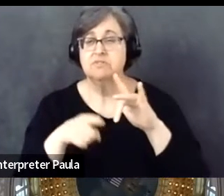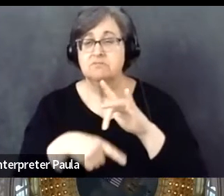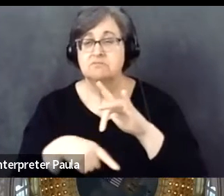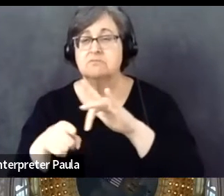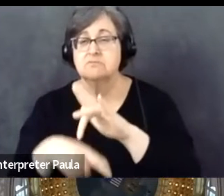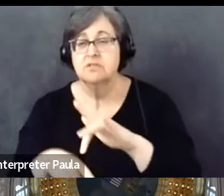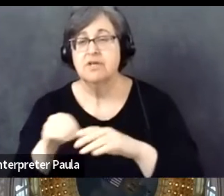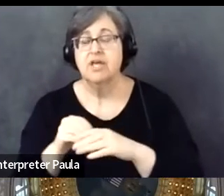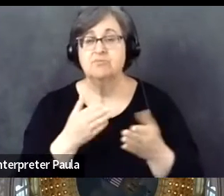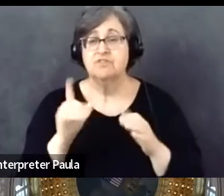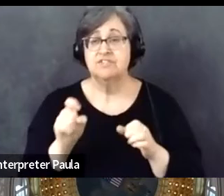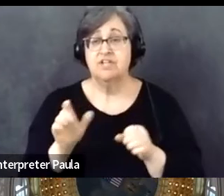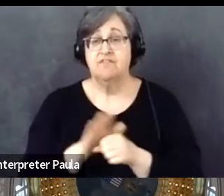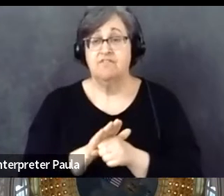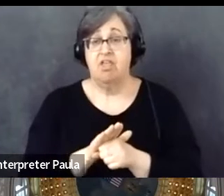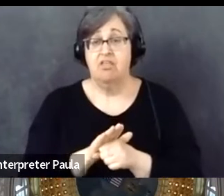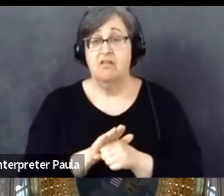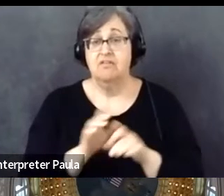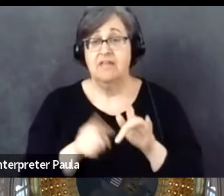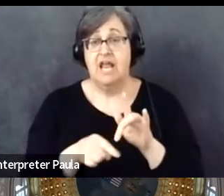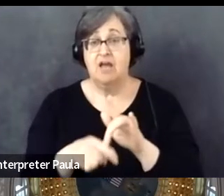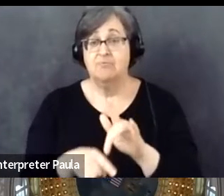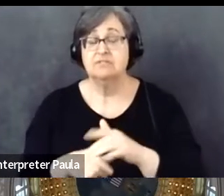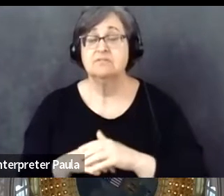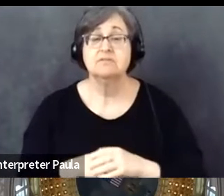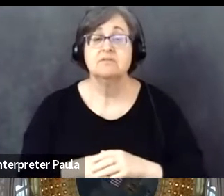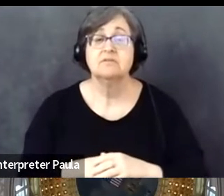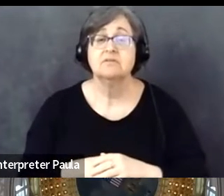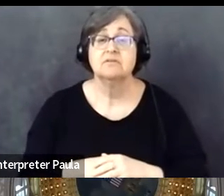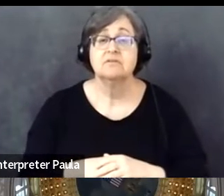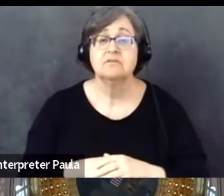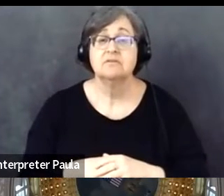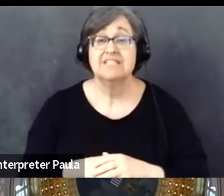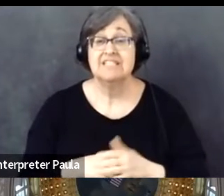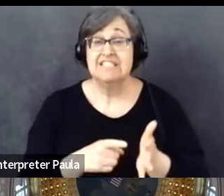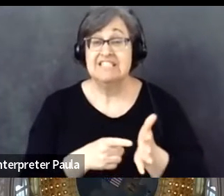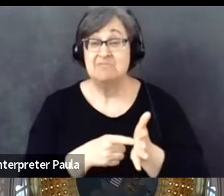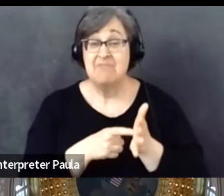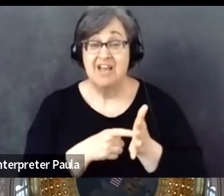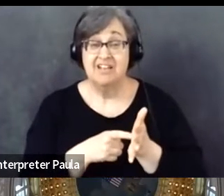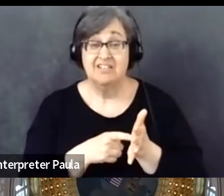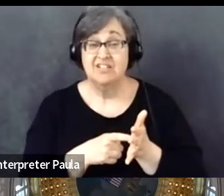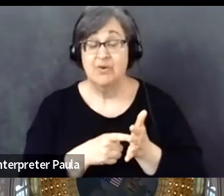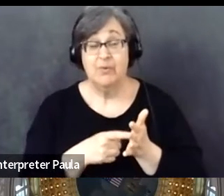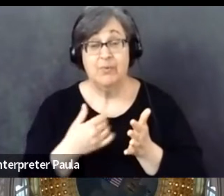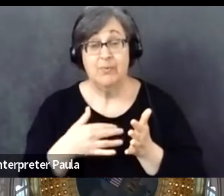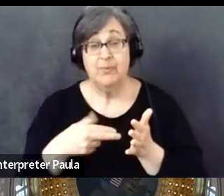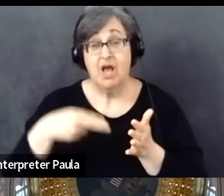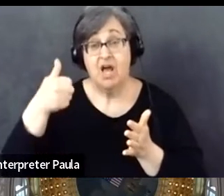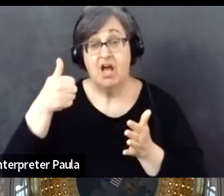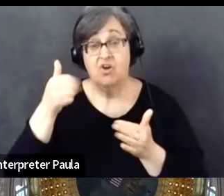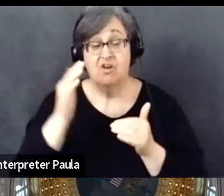then they need to fill those gaps. And then they realize that the demand is higher than